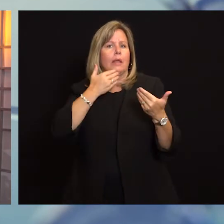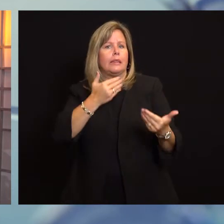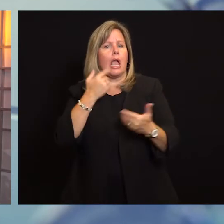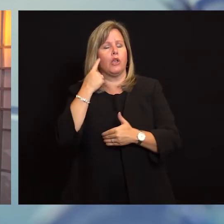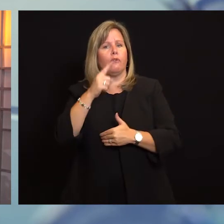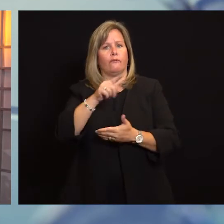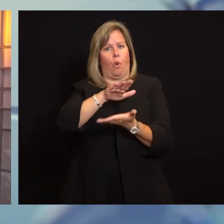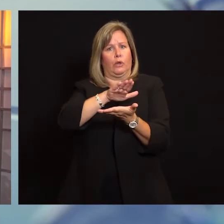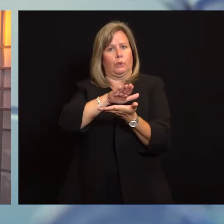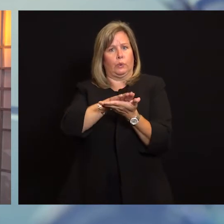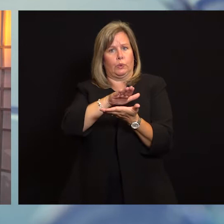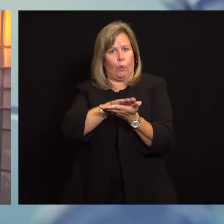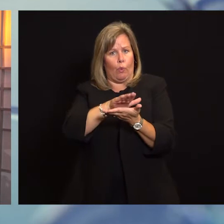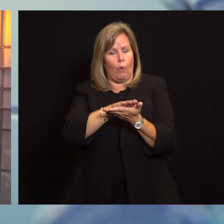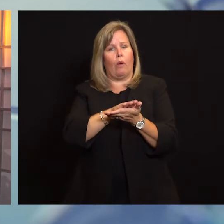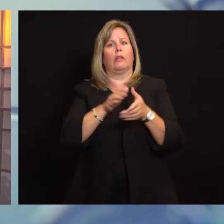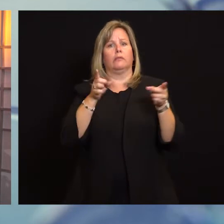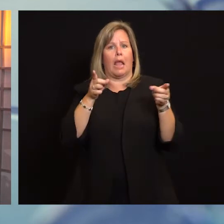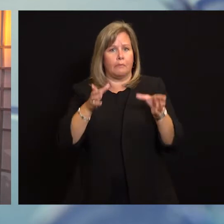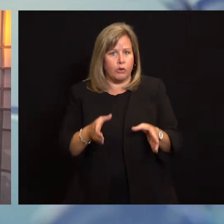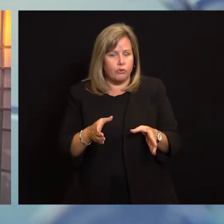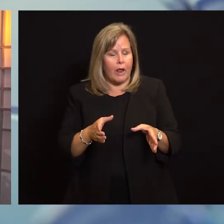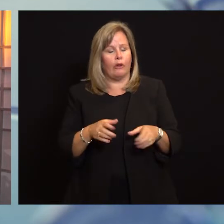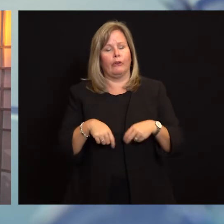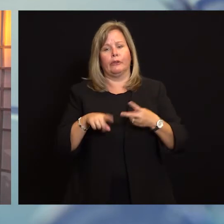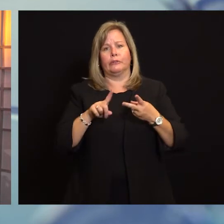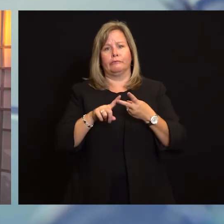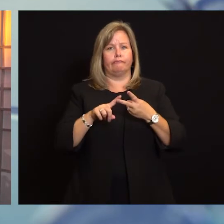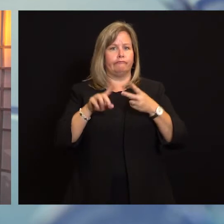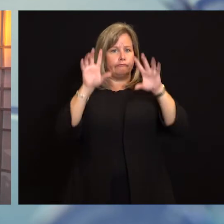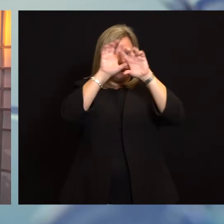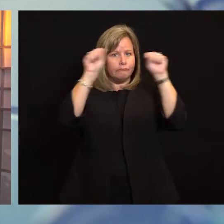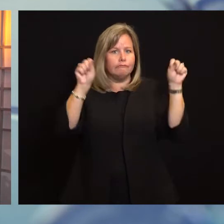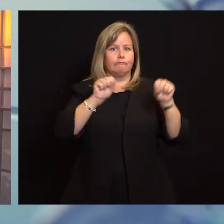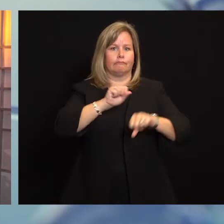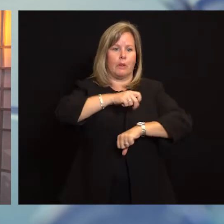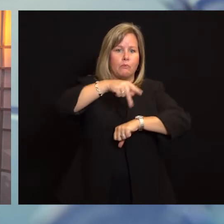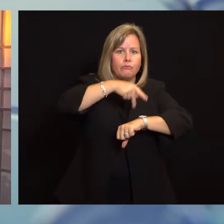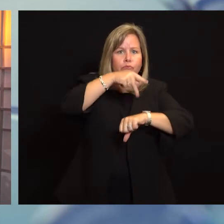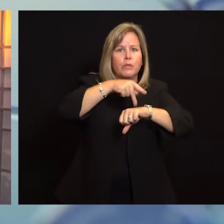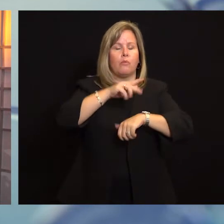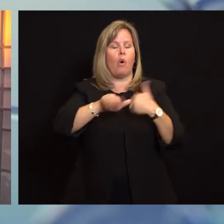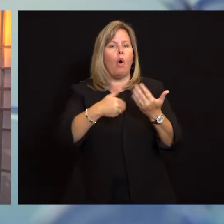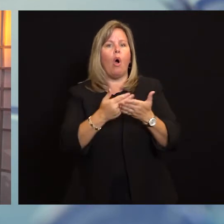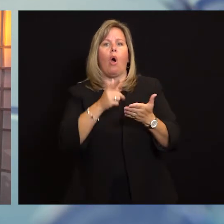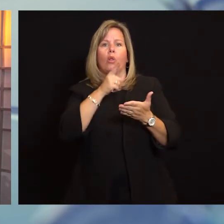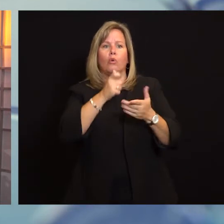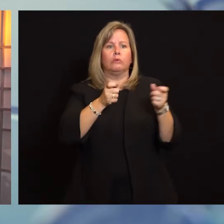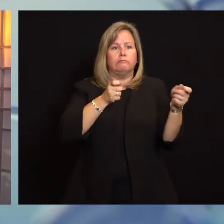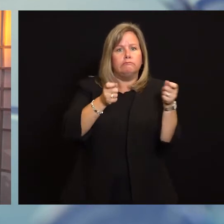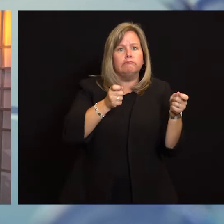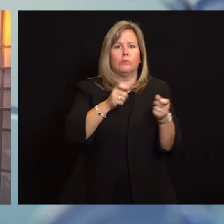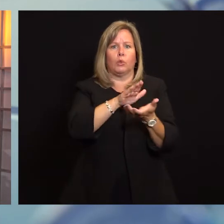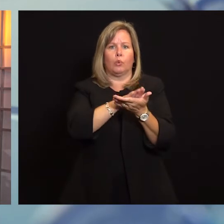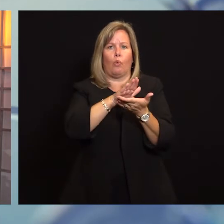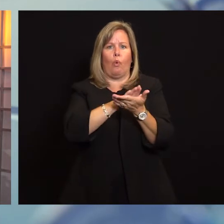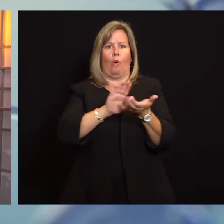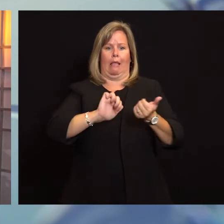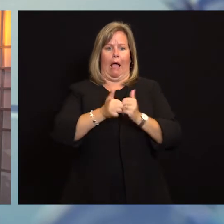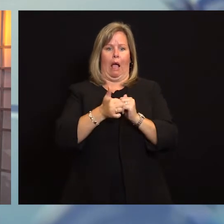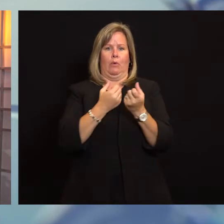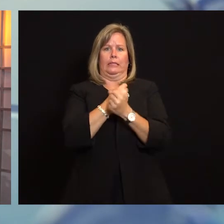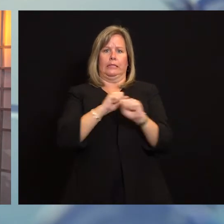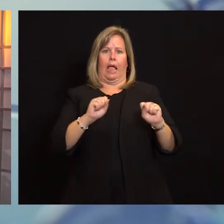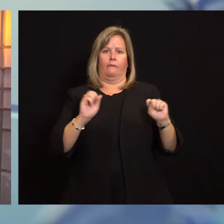and superintendents who've done a great job planning for how we get back to school in as safe of a way as possible and